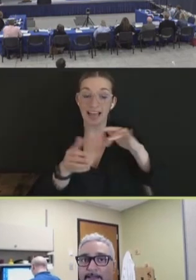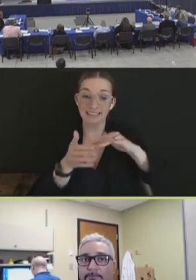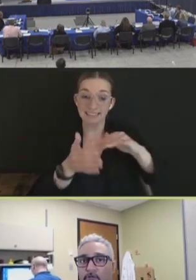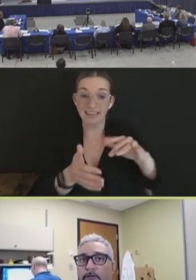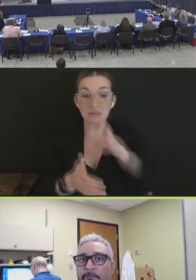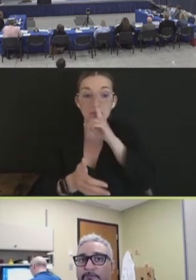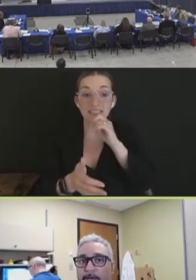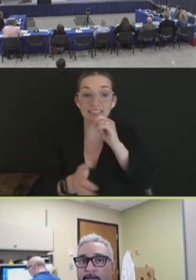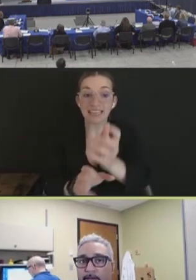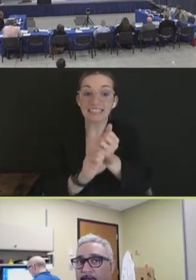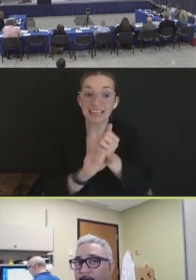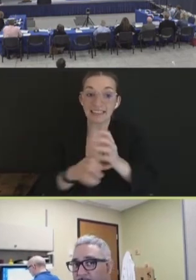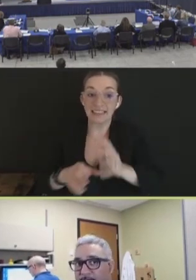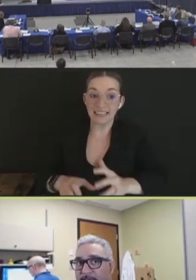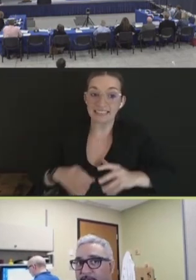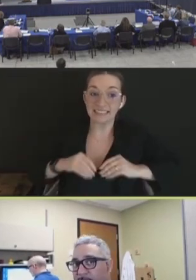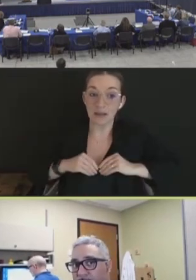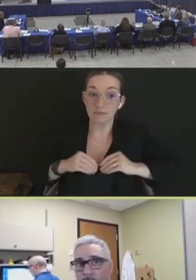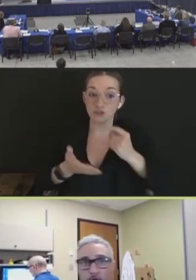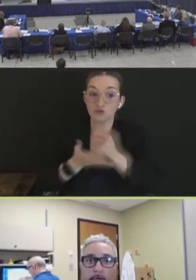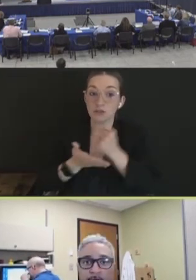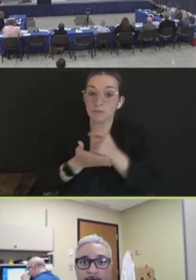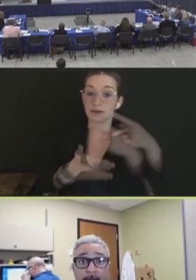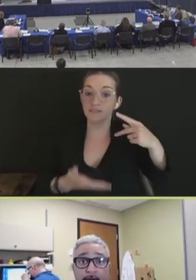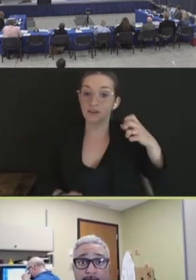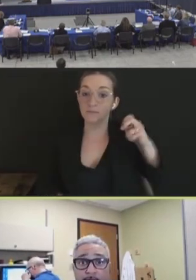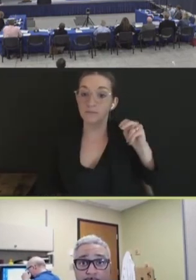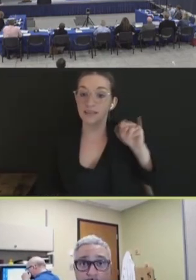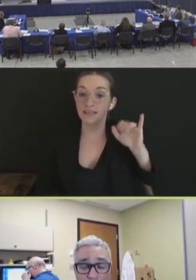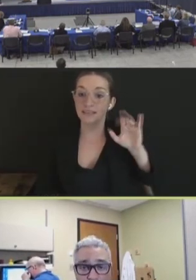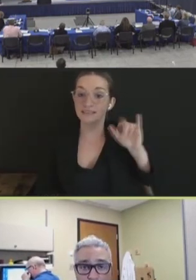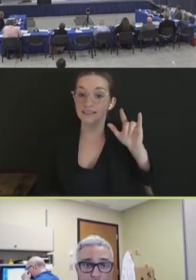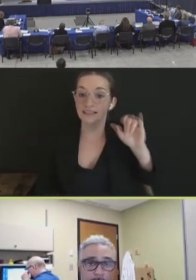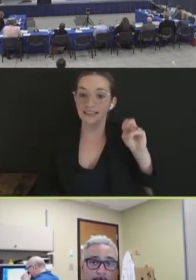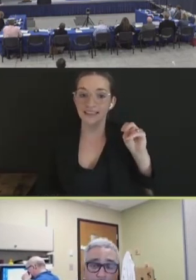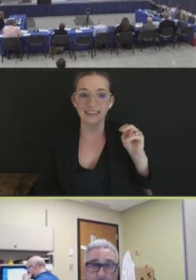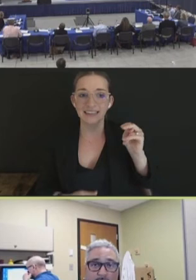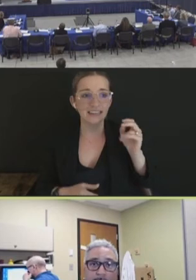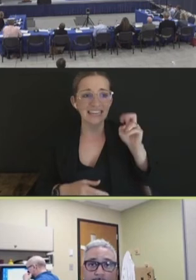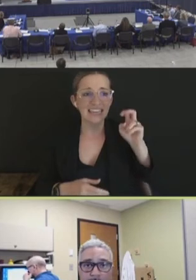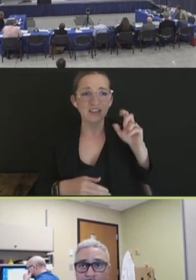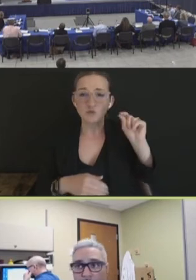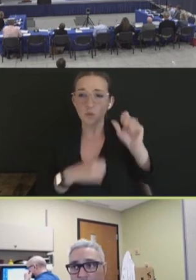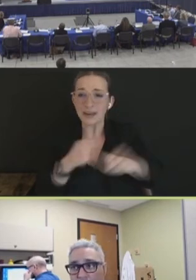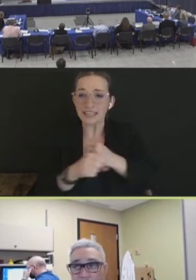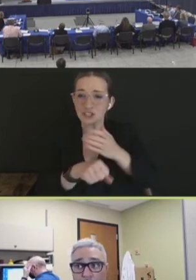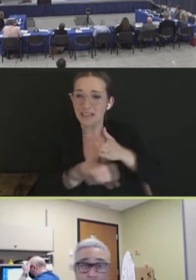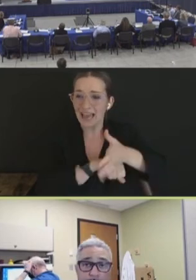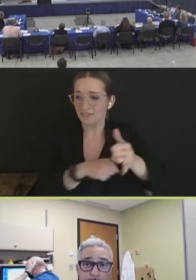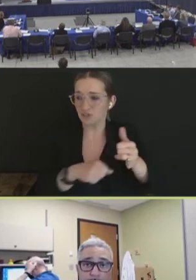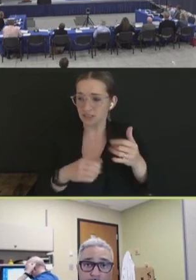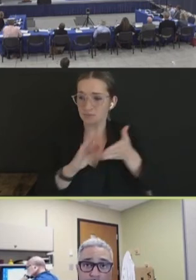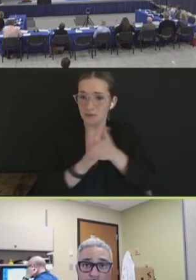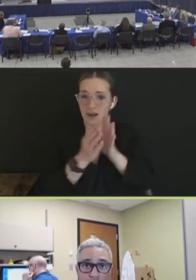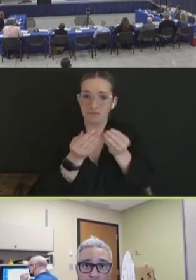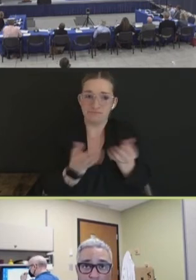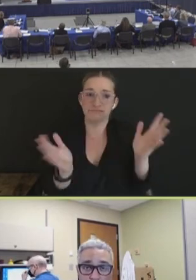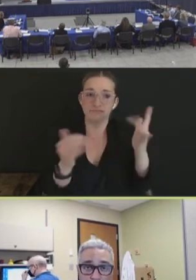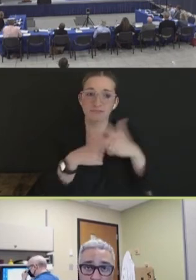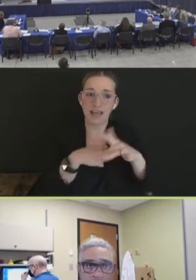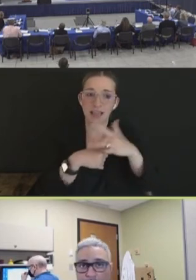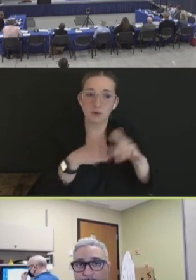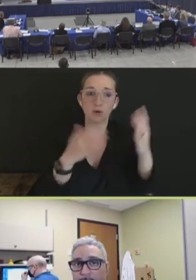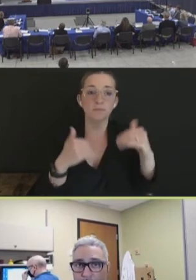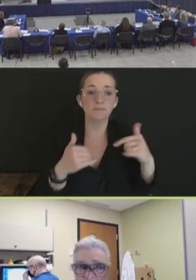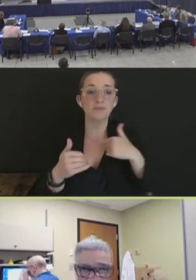the accepted treatment of penicillin even for, 20 years after that it was available. I mentioned Marion Sims because people may not know as much about